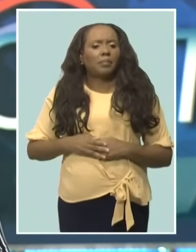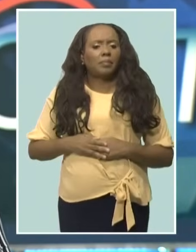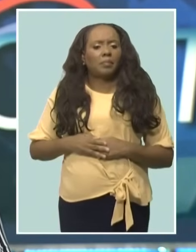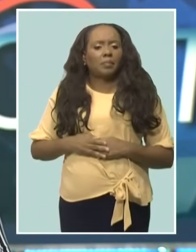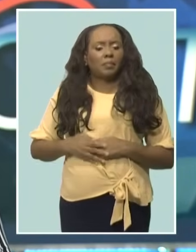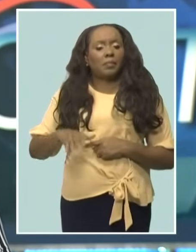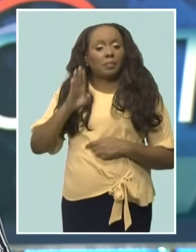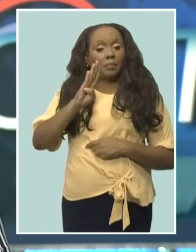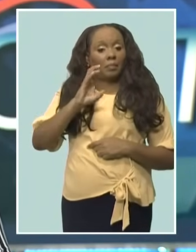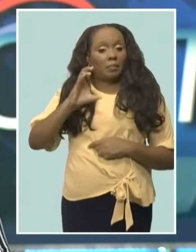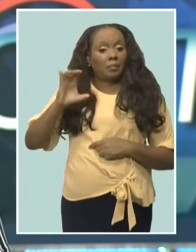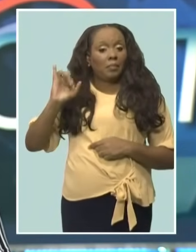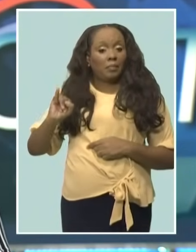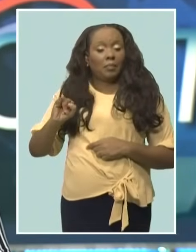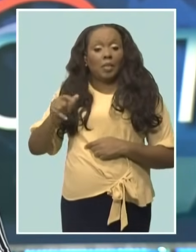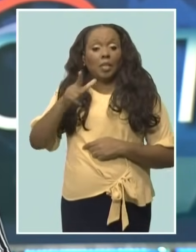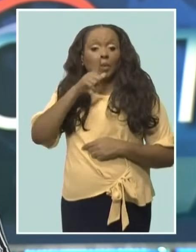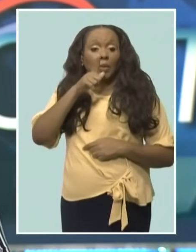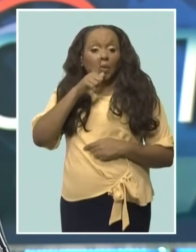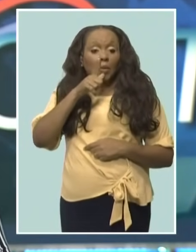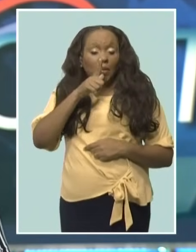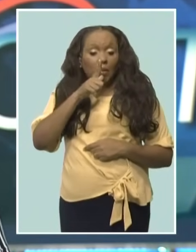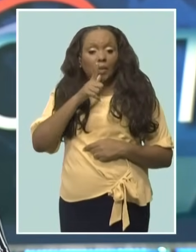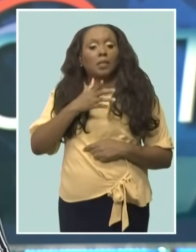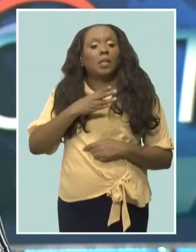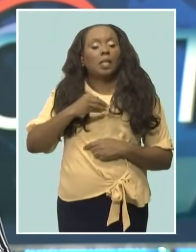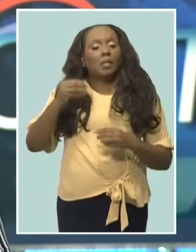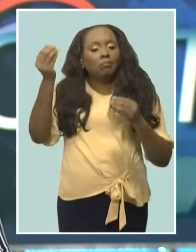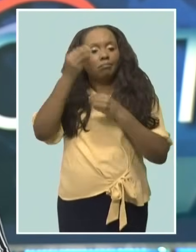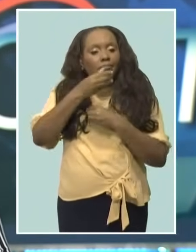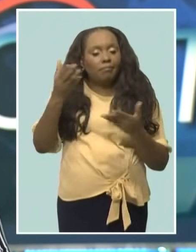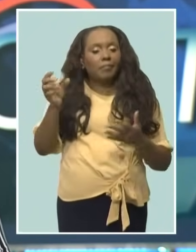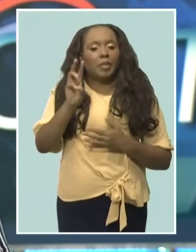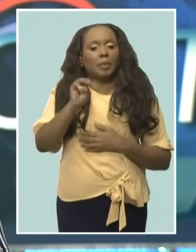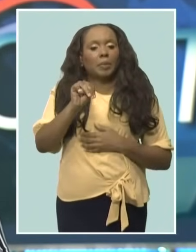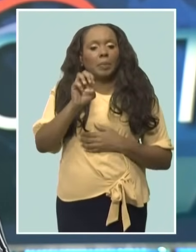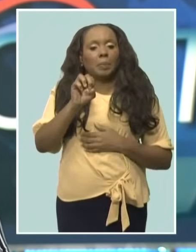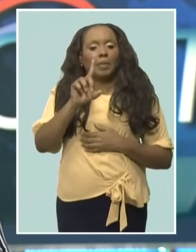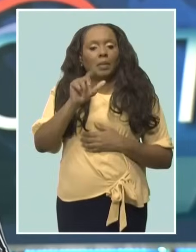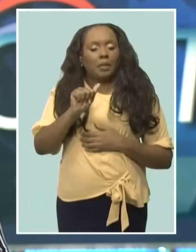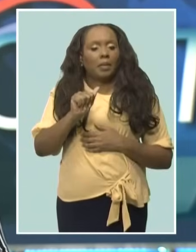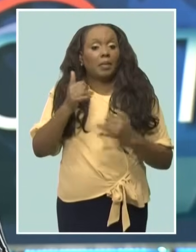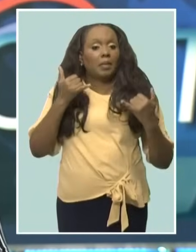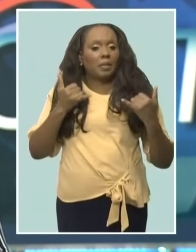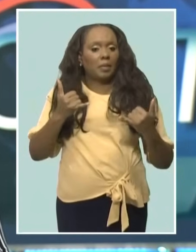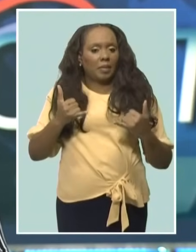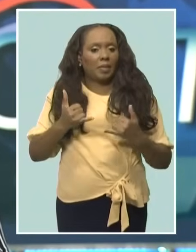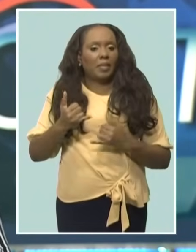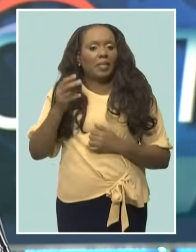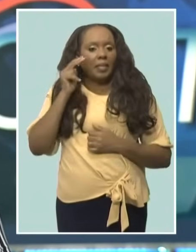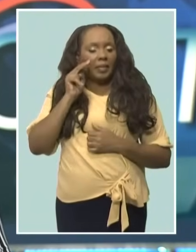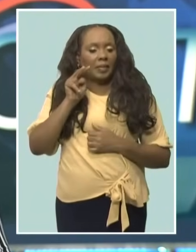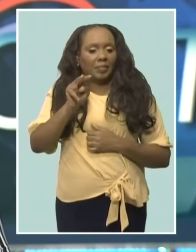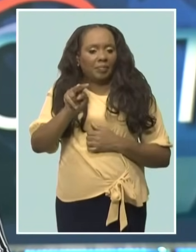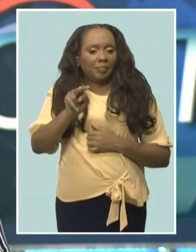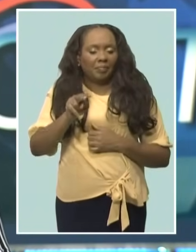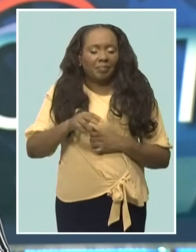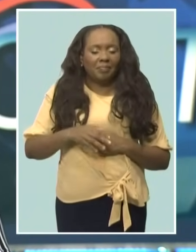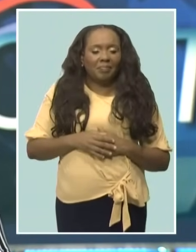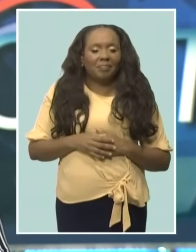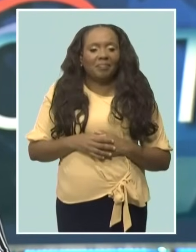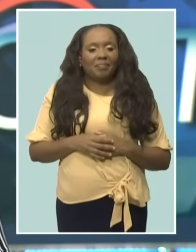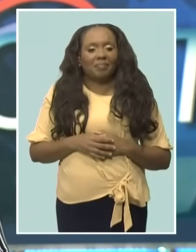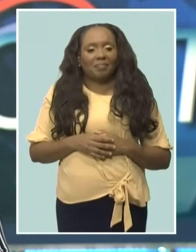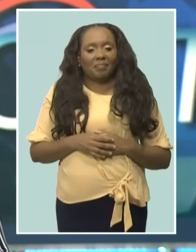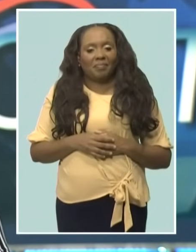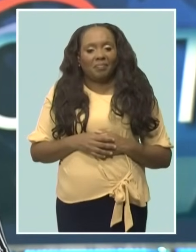milestone. That's how it was described during the Chamber's luncheon and media briefing at the Hilton Barbados Resort today. Our Trevor Thorpe was